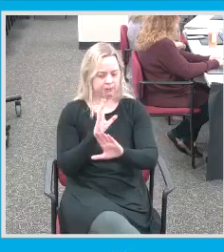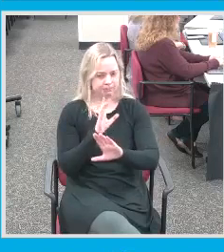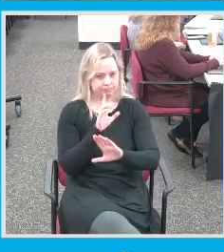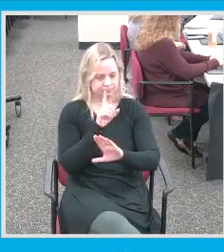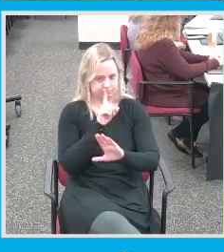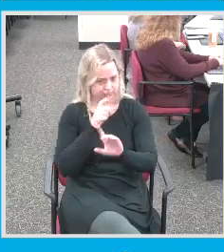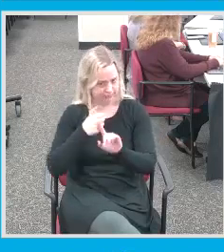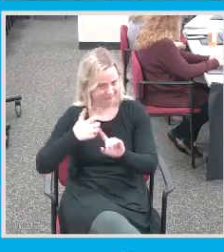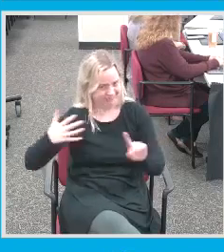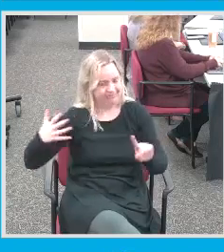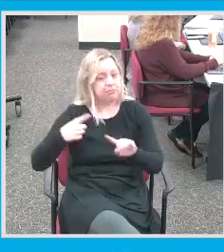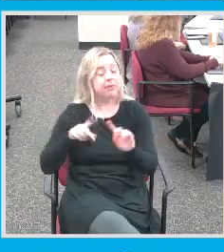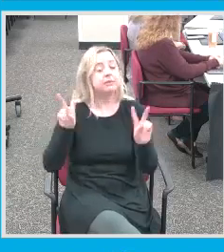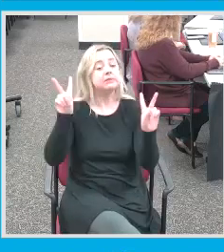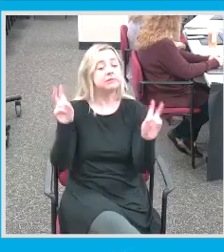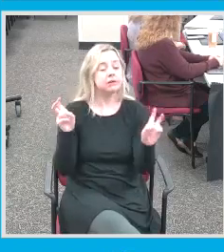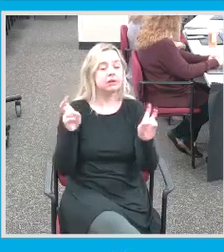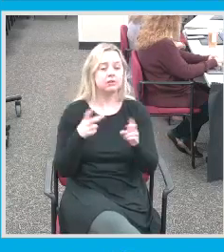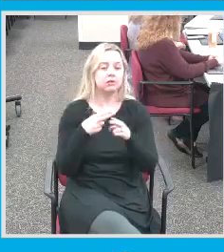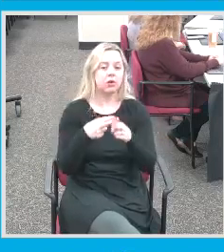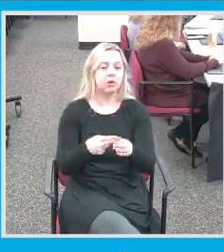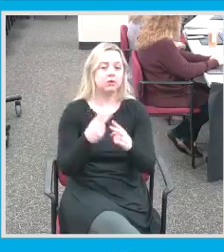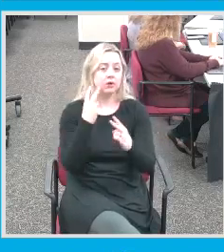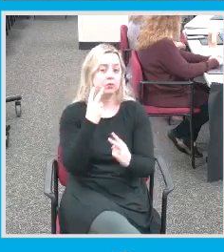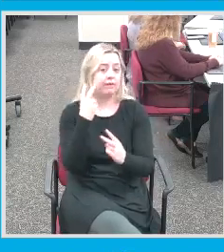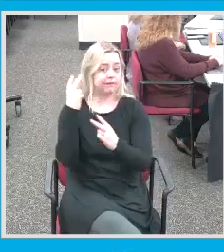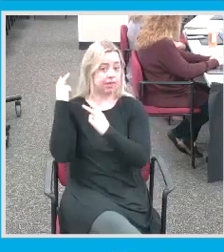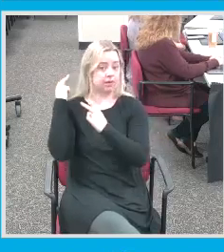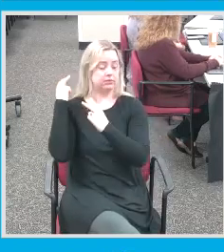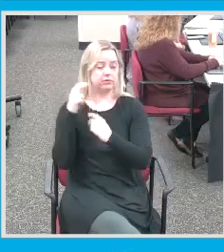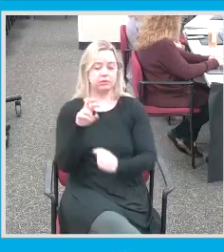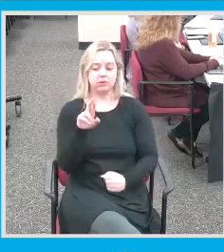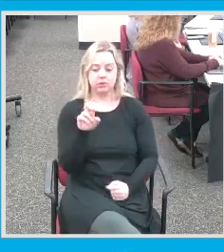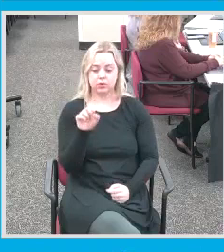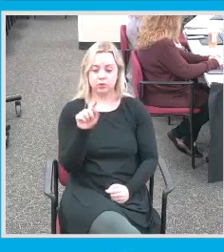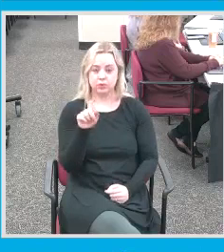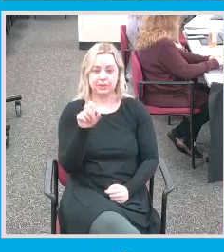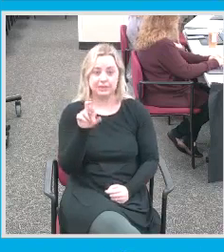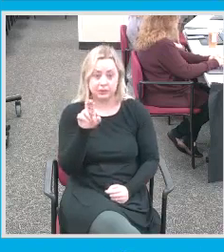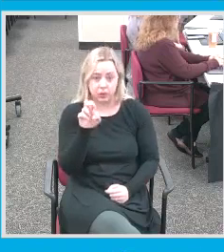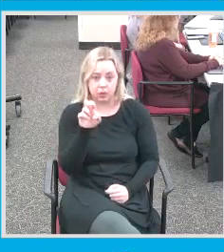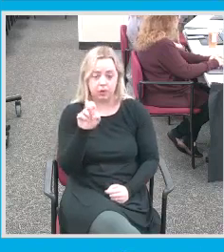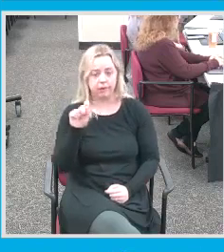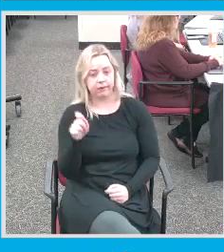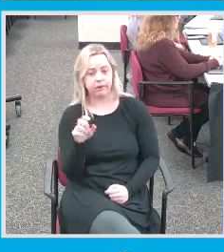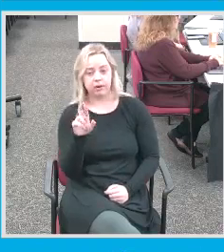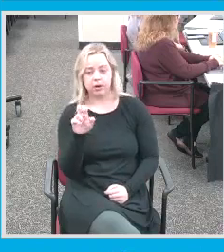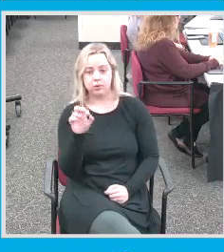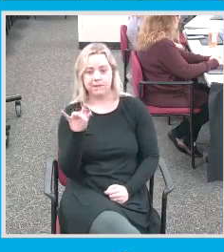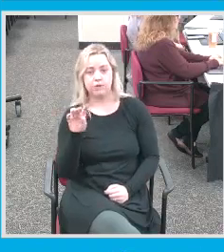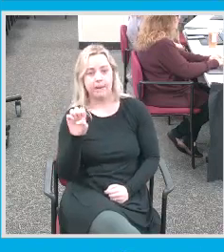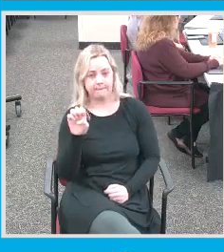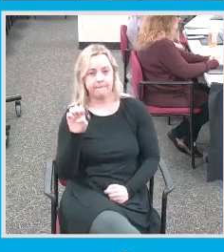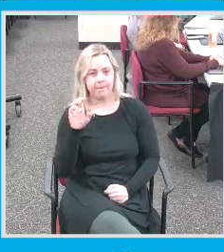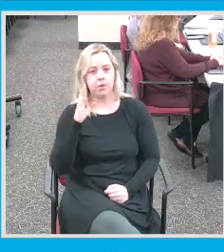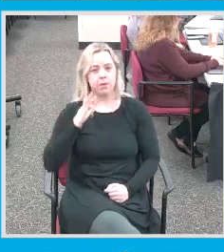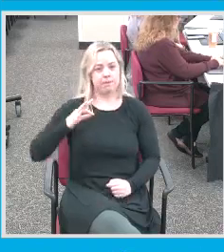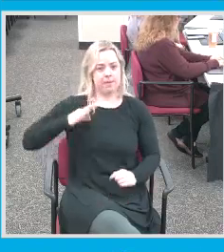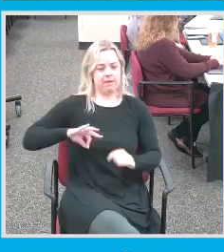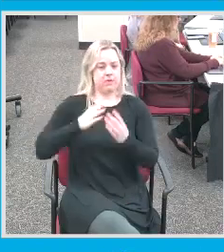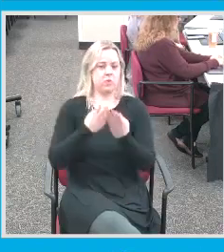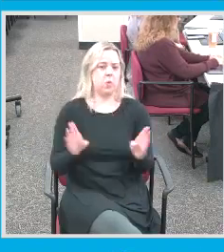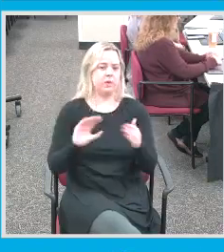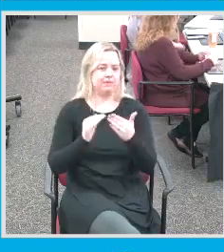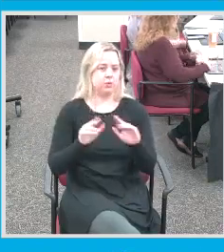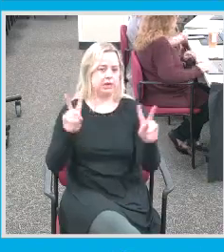is Reflect, Restore, Reframe, Advancing the Agency Benefits the Whole Community. And